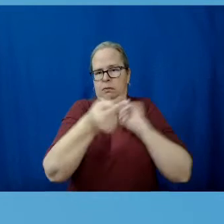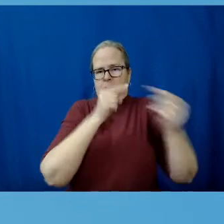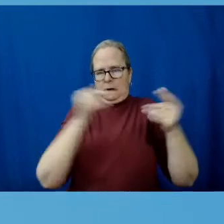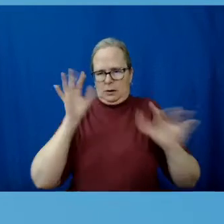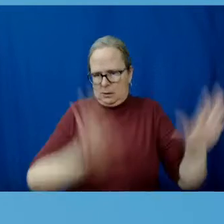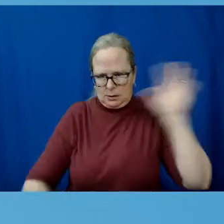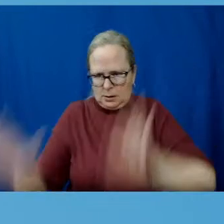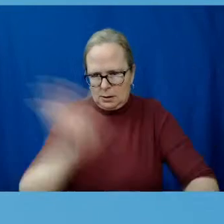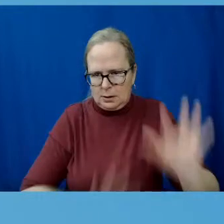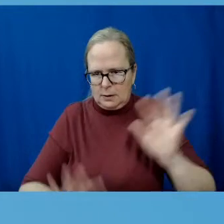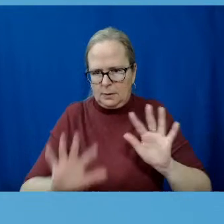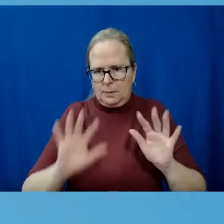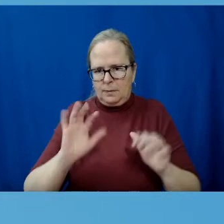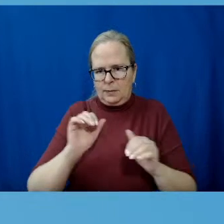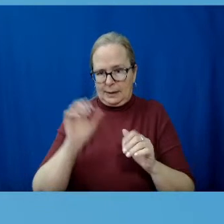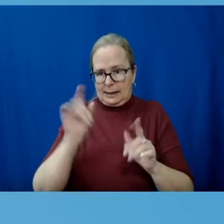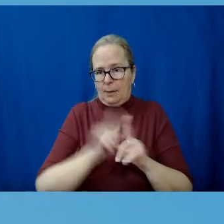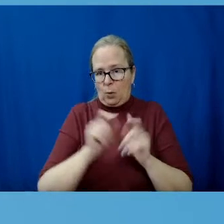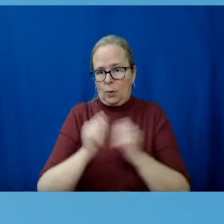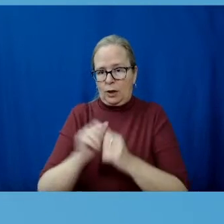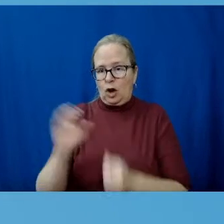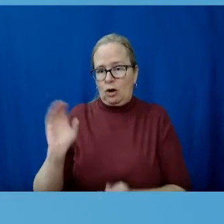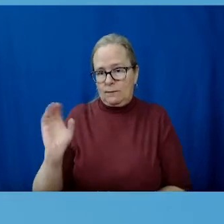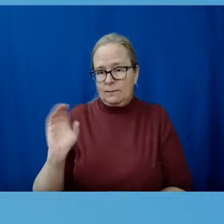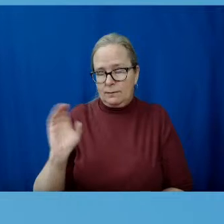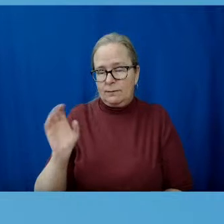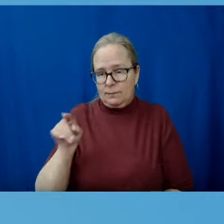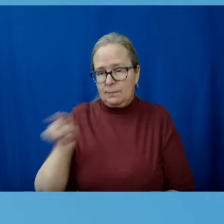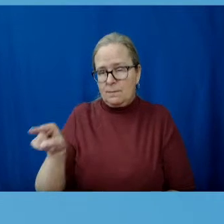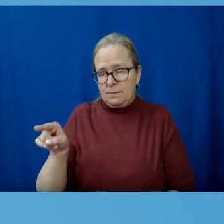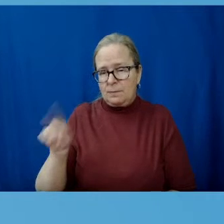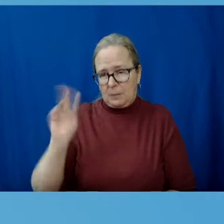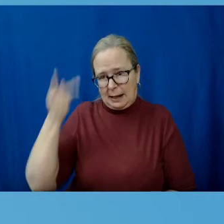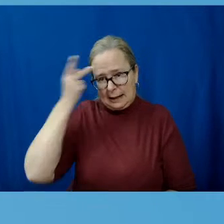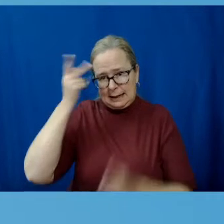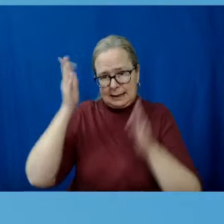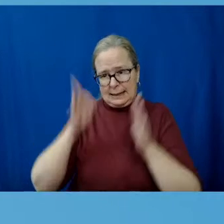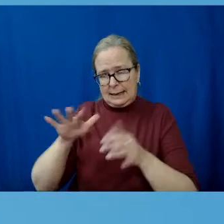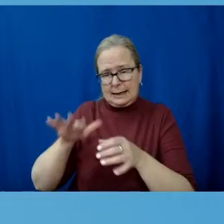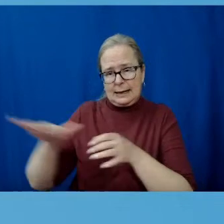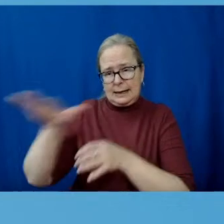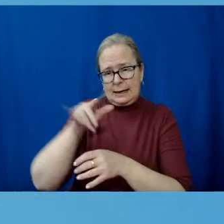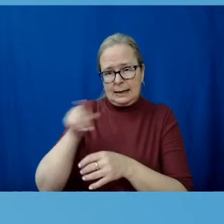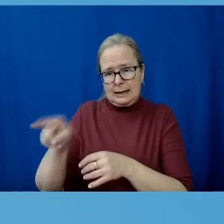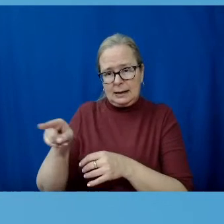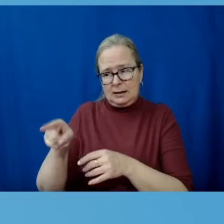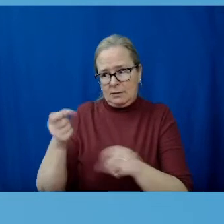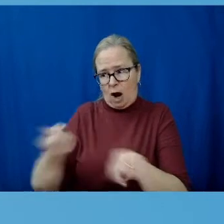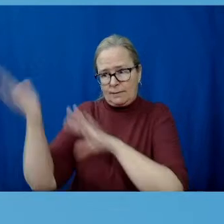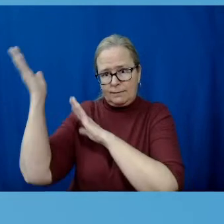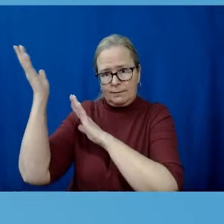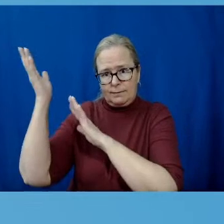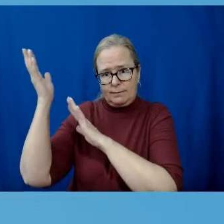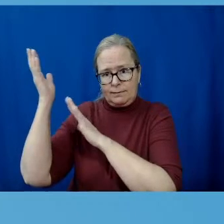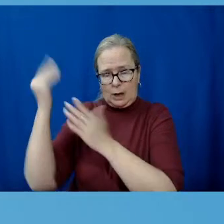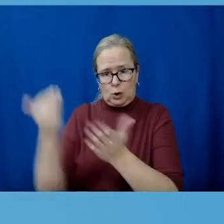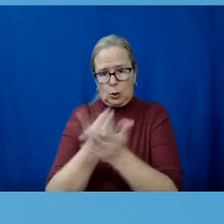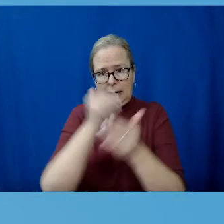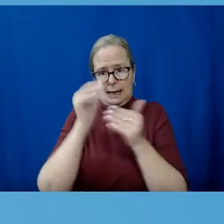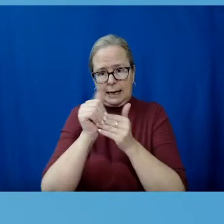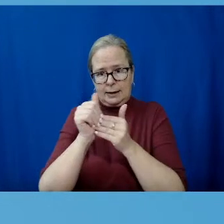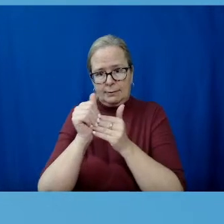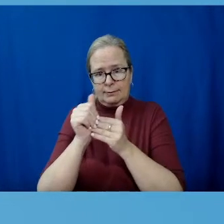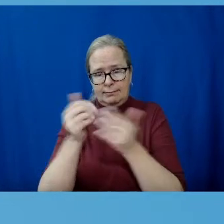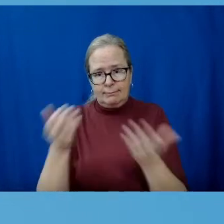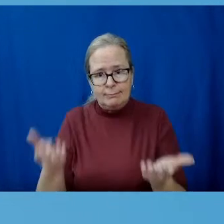Klein ended up leaving because of a lack of support in a leadership review. I think some of